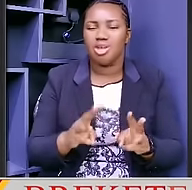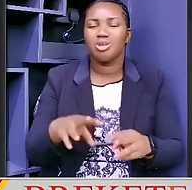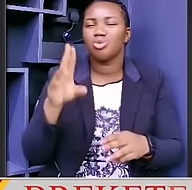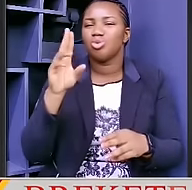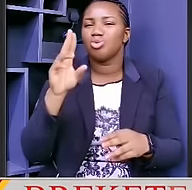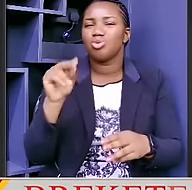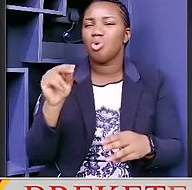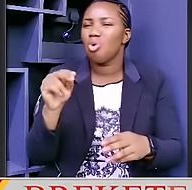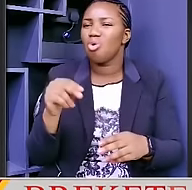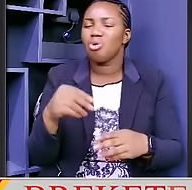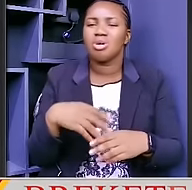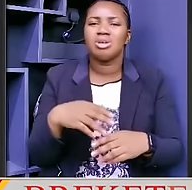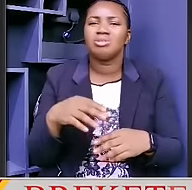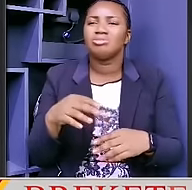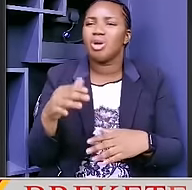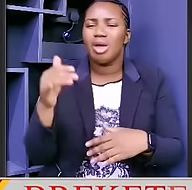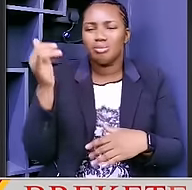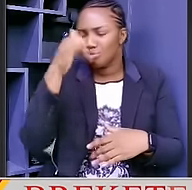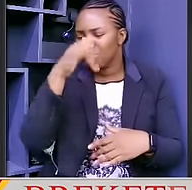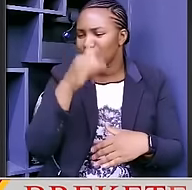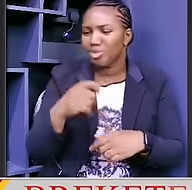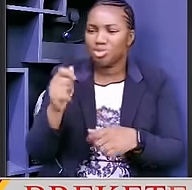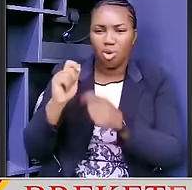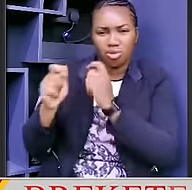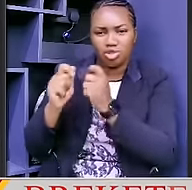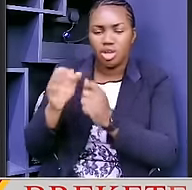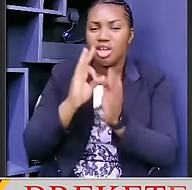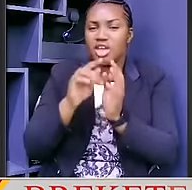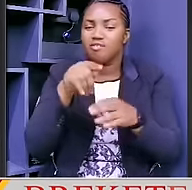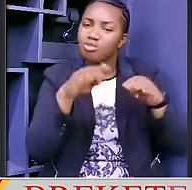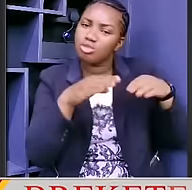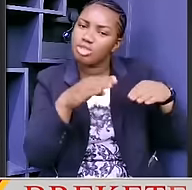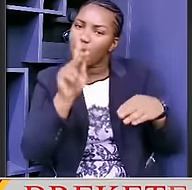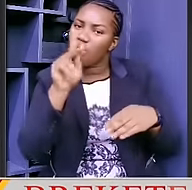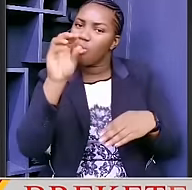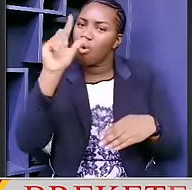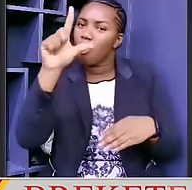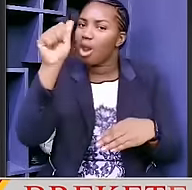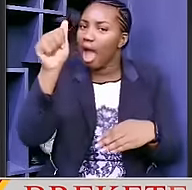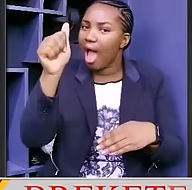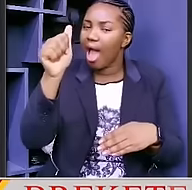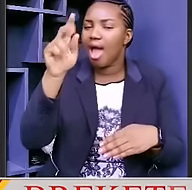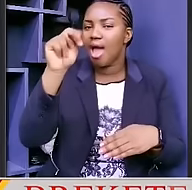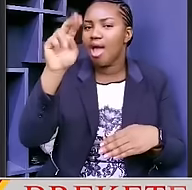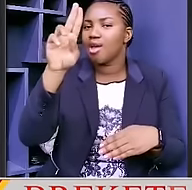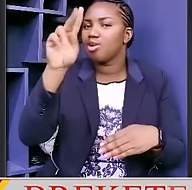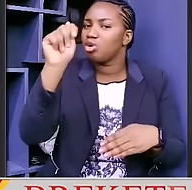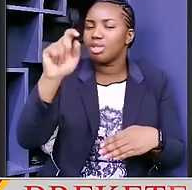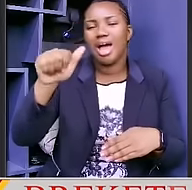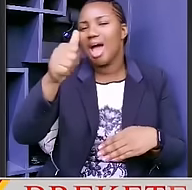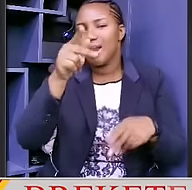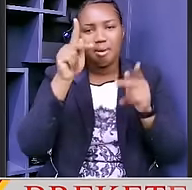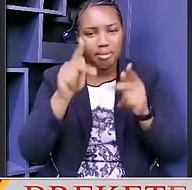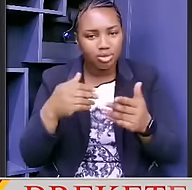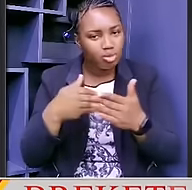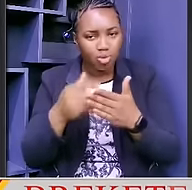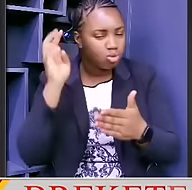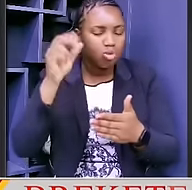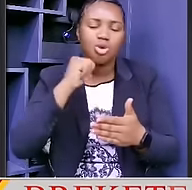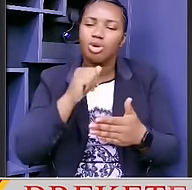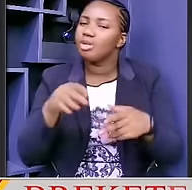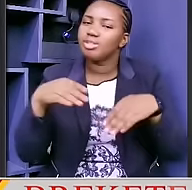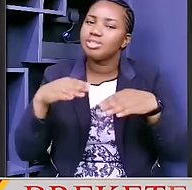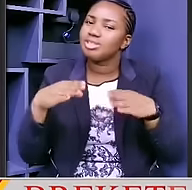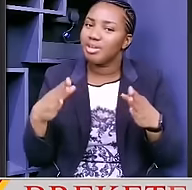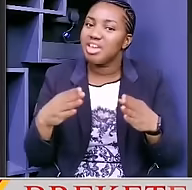me. If you they circle or not, another person no go circle or not. Even people wait from outside, wait